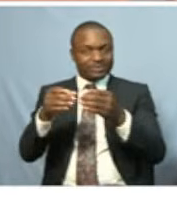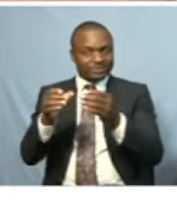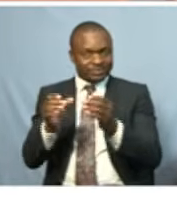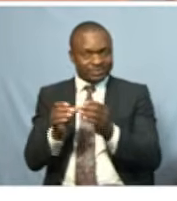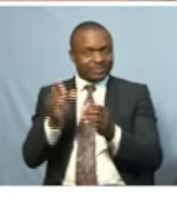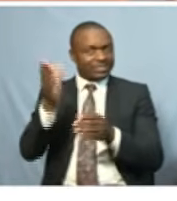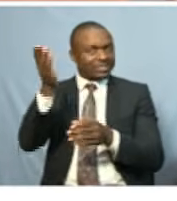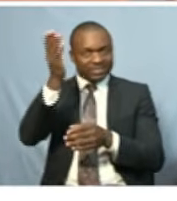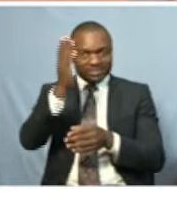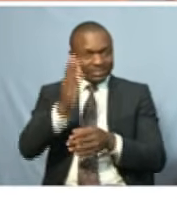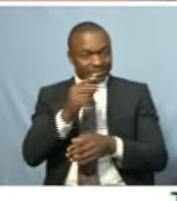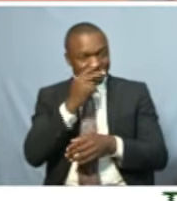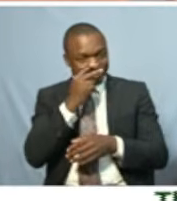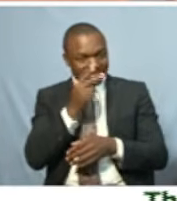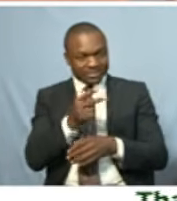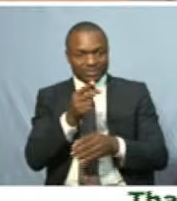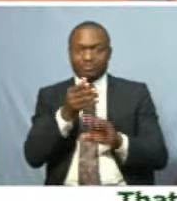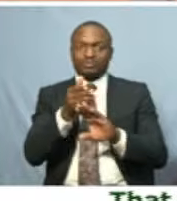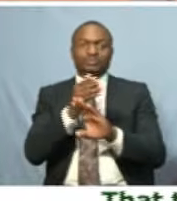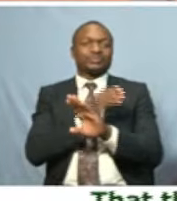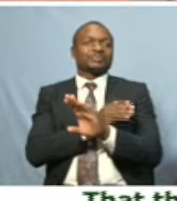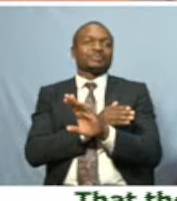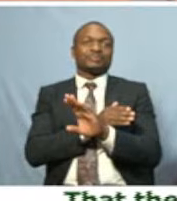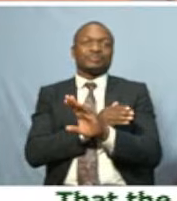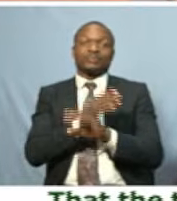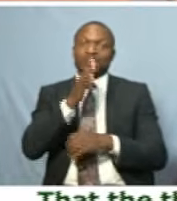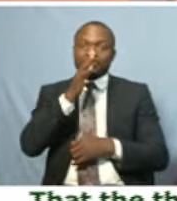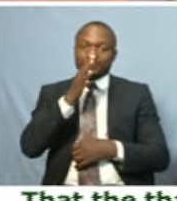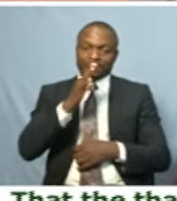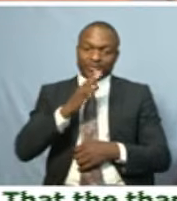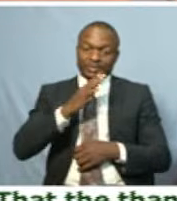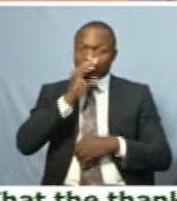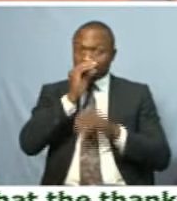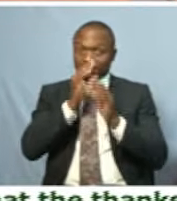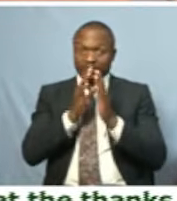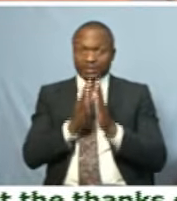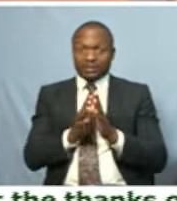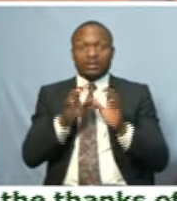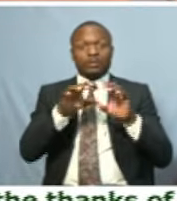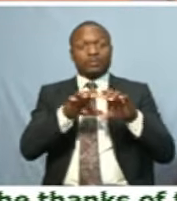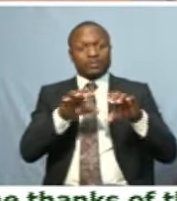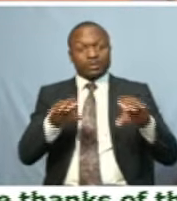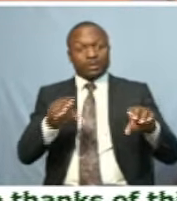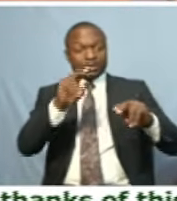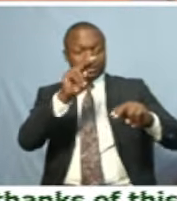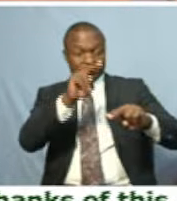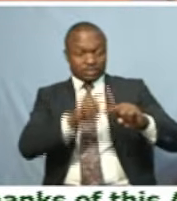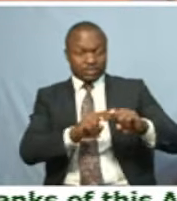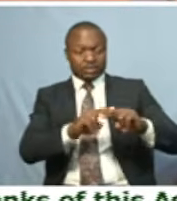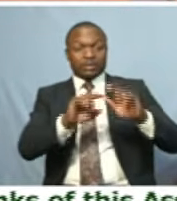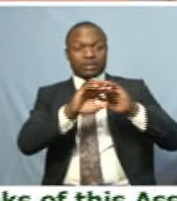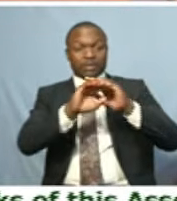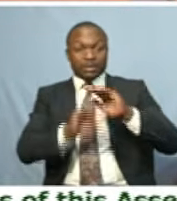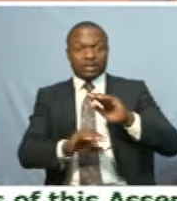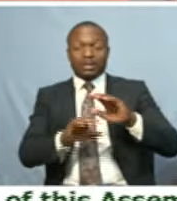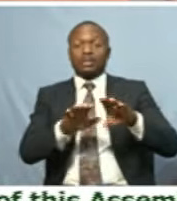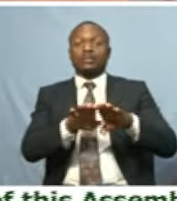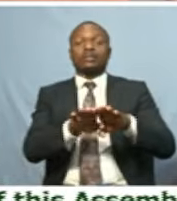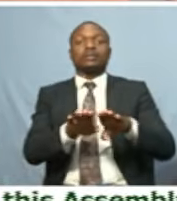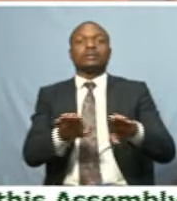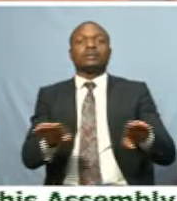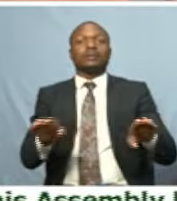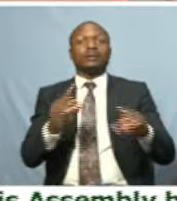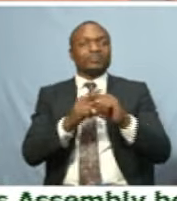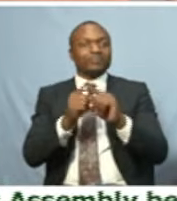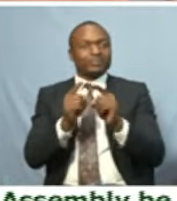have never seen it before. Madam Speaker, our children were sitting under the floor, but